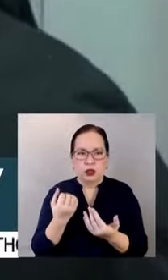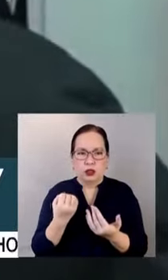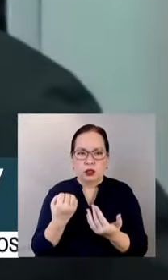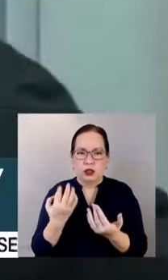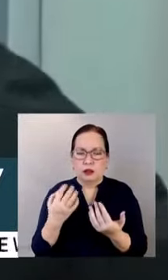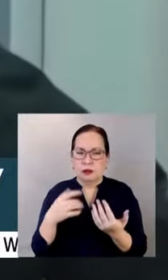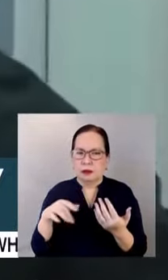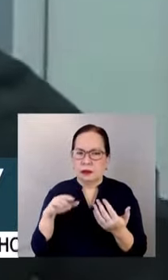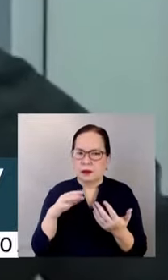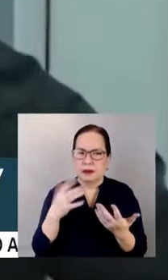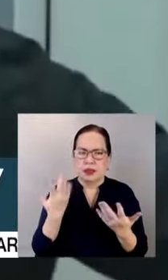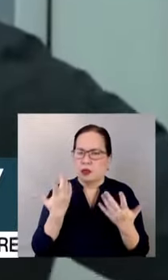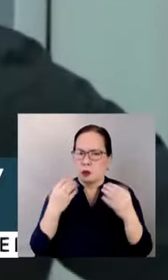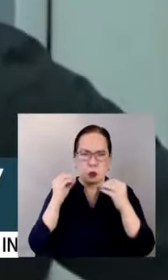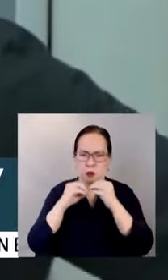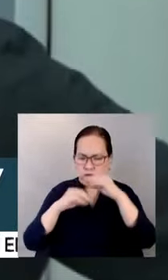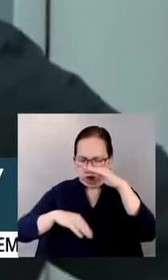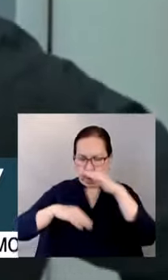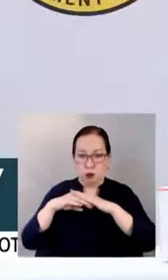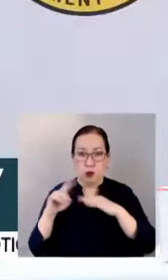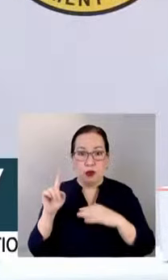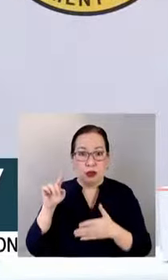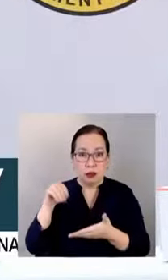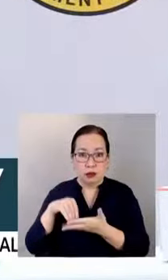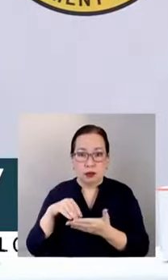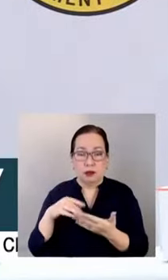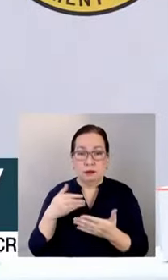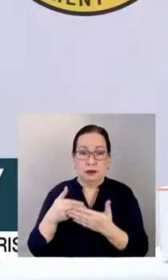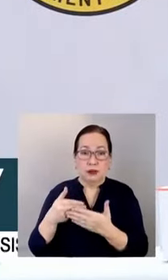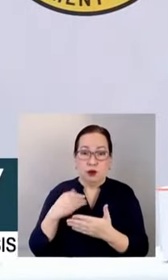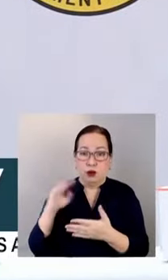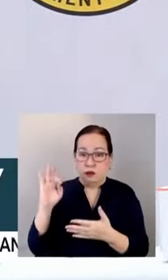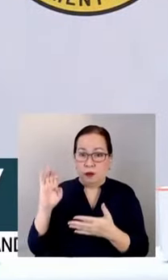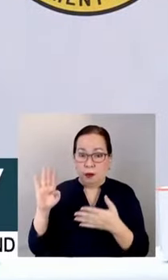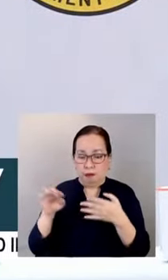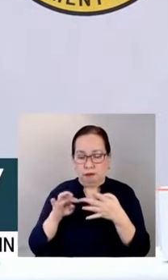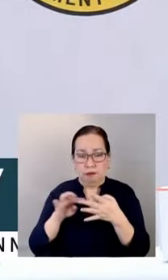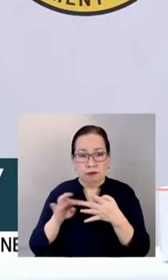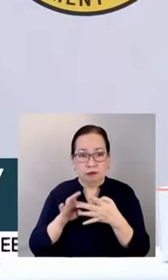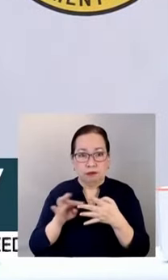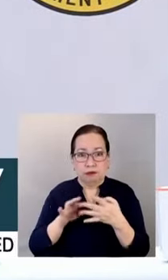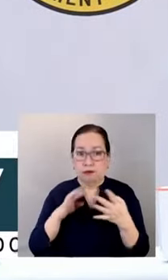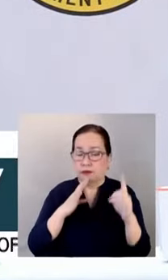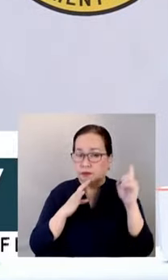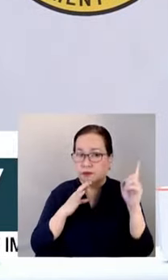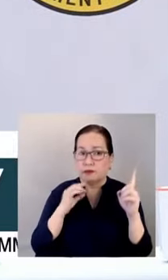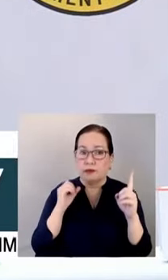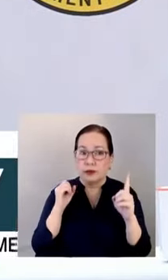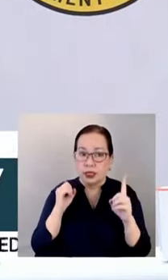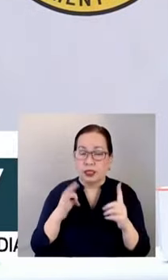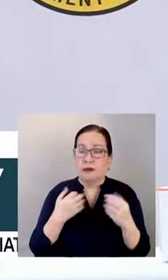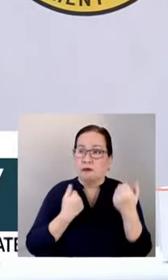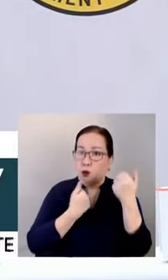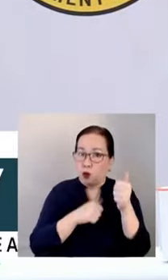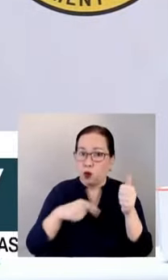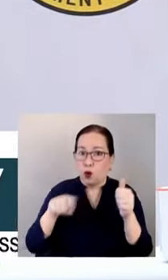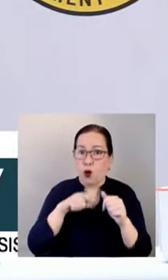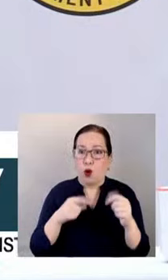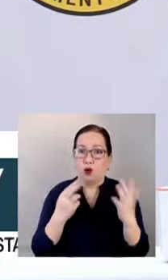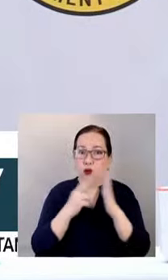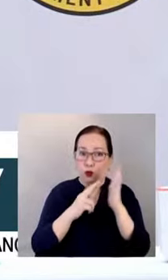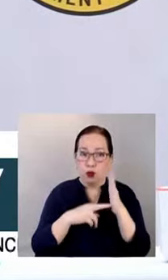longer breach 1,000 by mid-February. If ever minimum public health standards to decline, tapos tuloy-tuloy